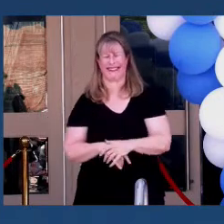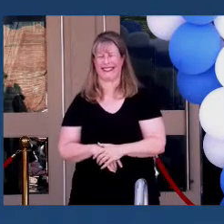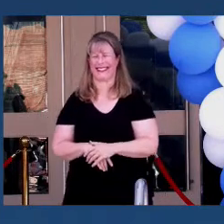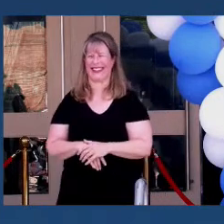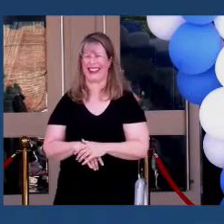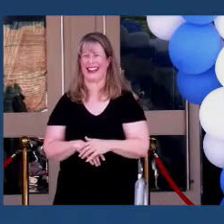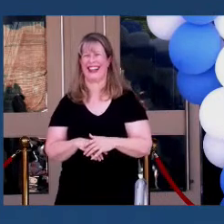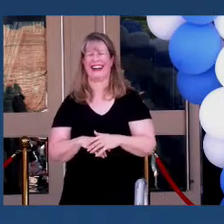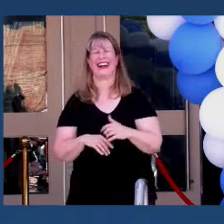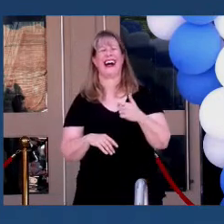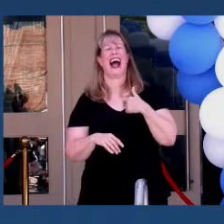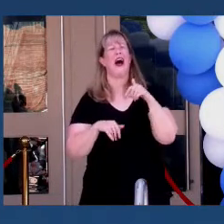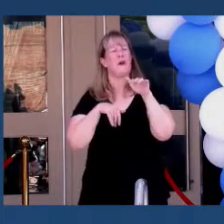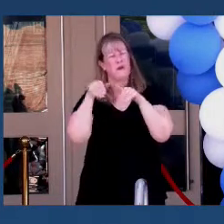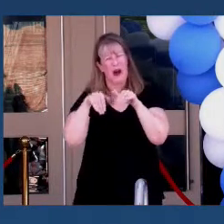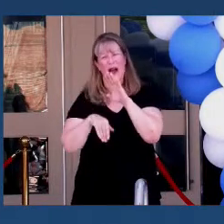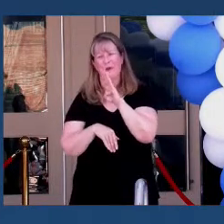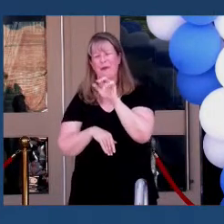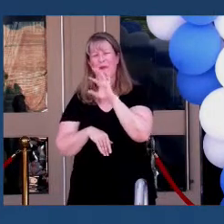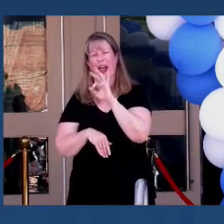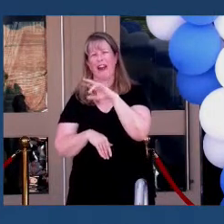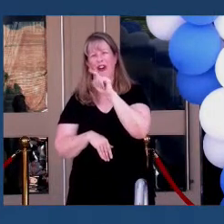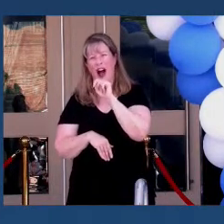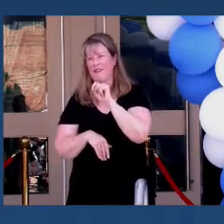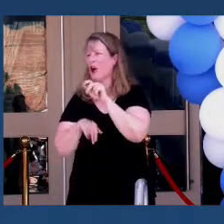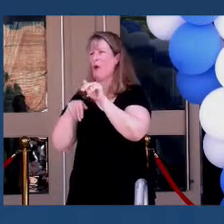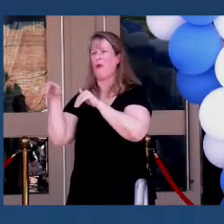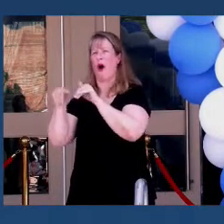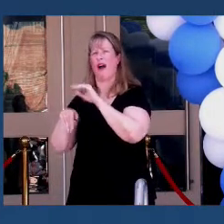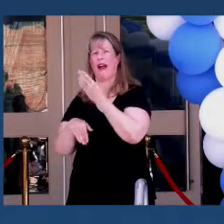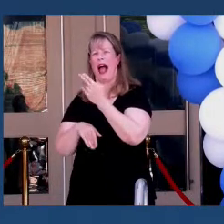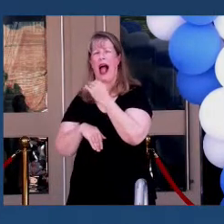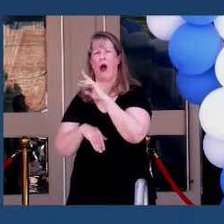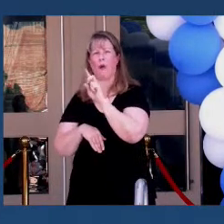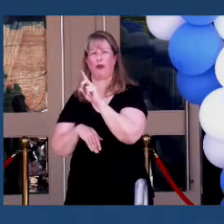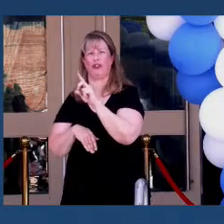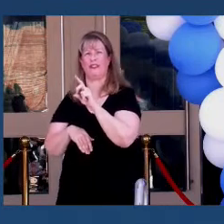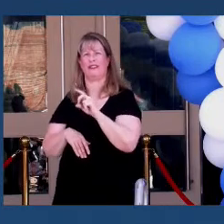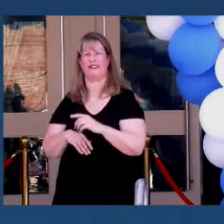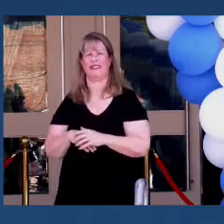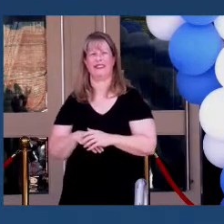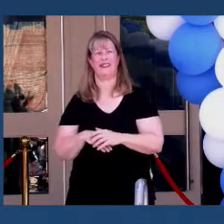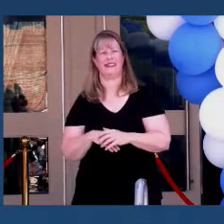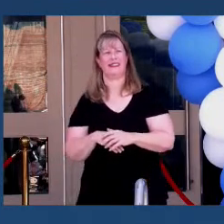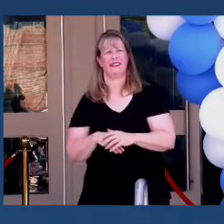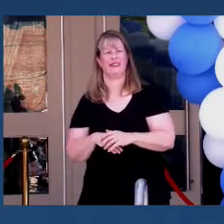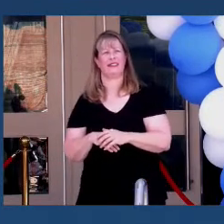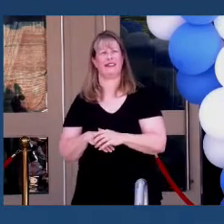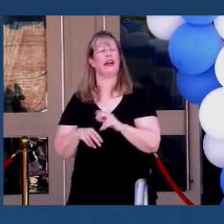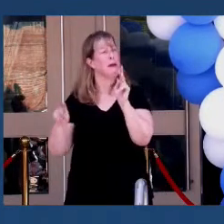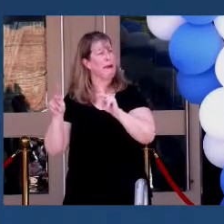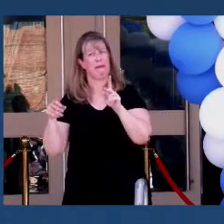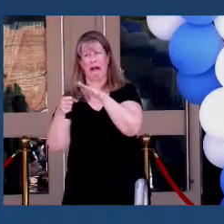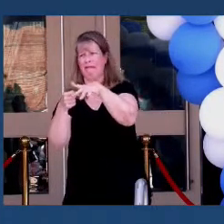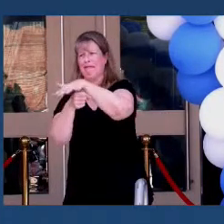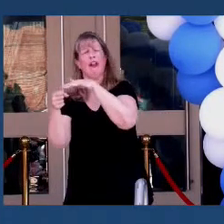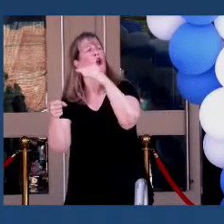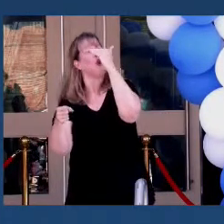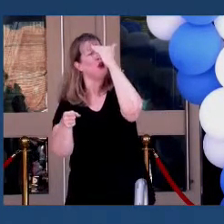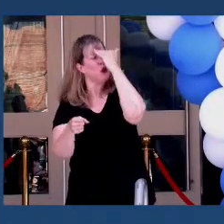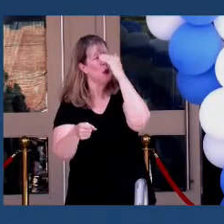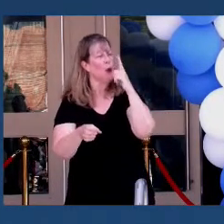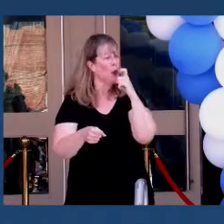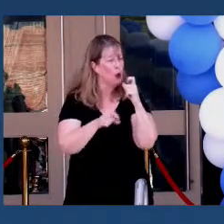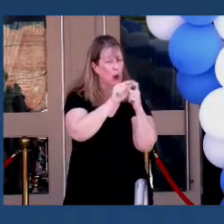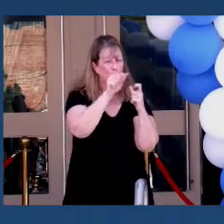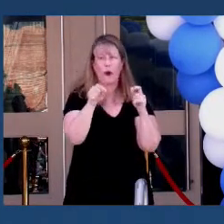walk to Bancroft, and I could walk to Howard. The neighbors, the people in the neighborhood knew the children. They knew your name.